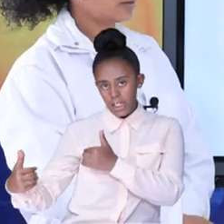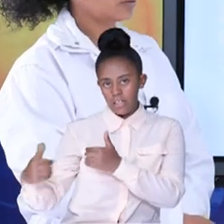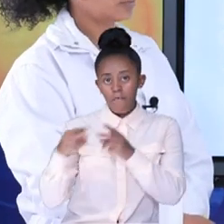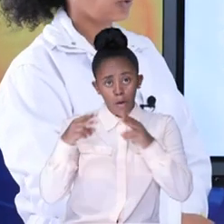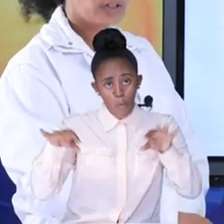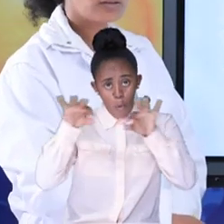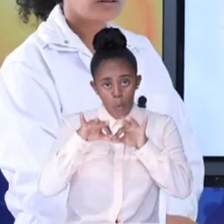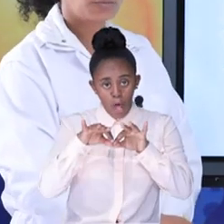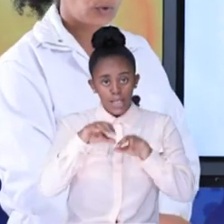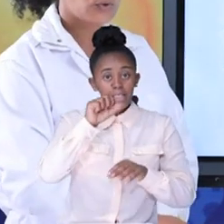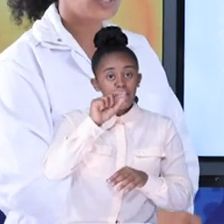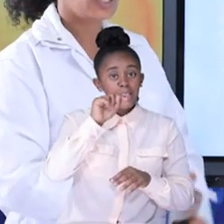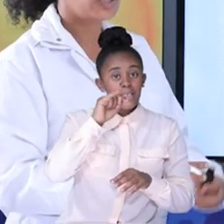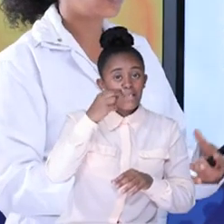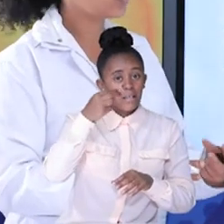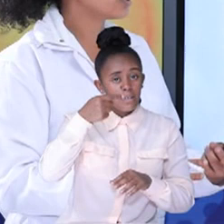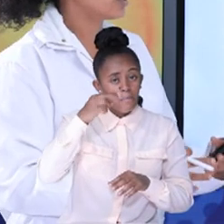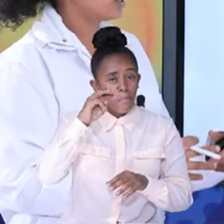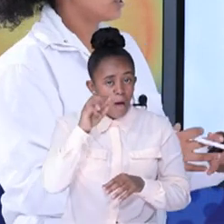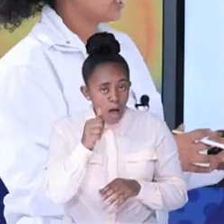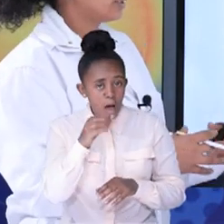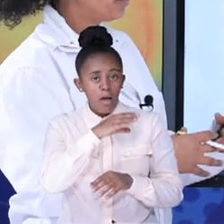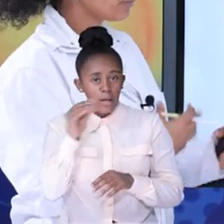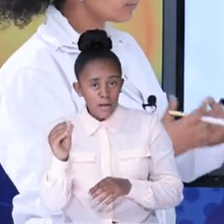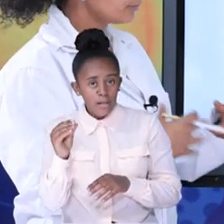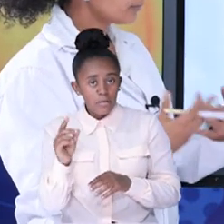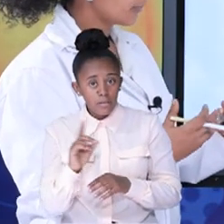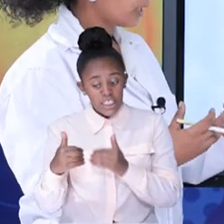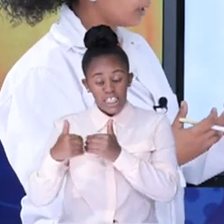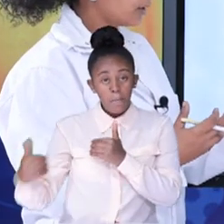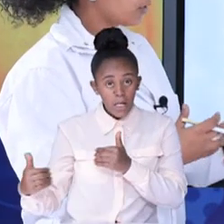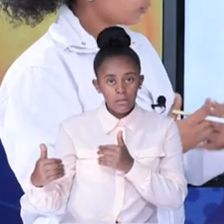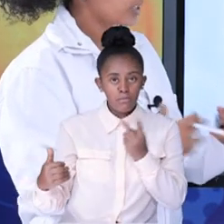important point, because if we